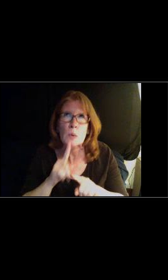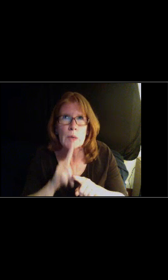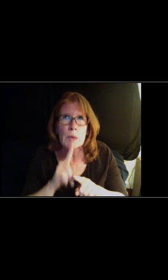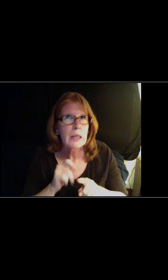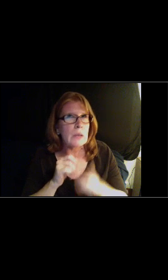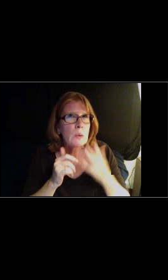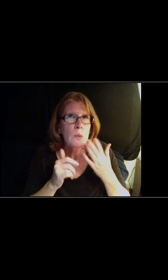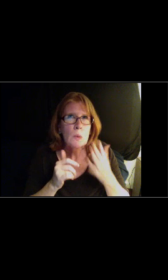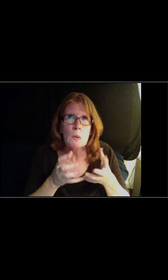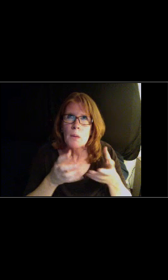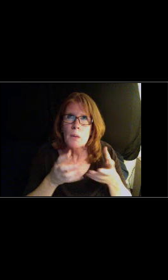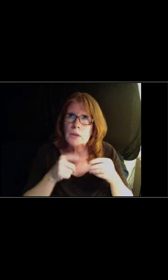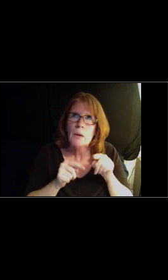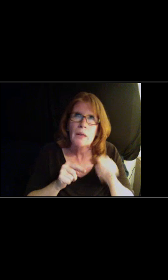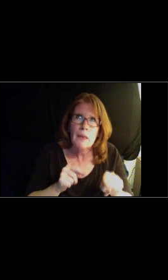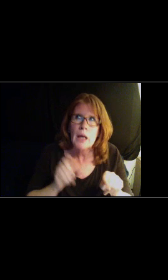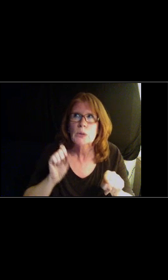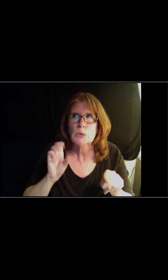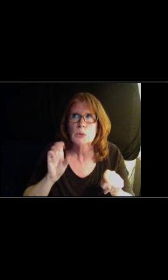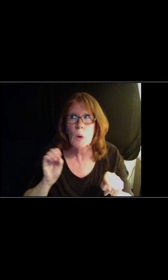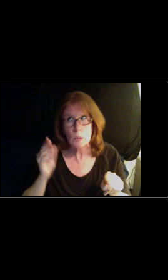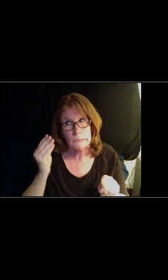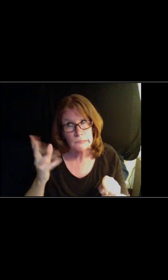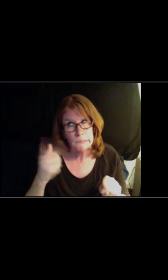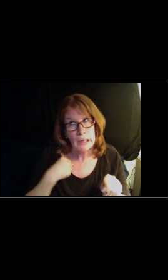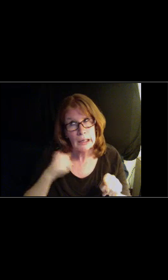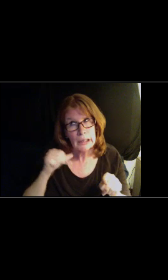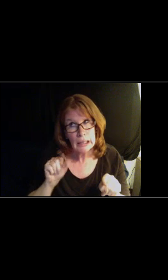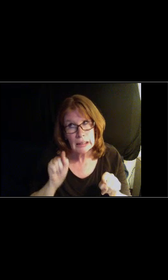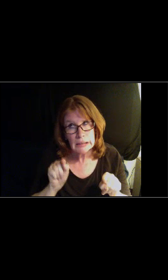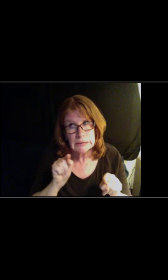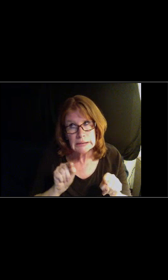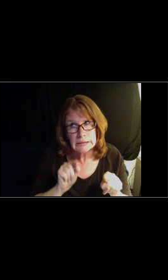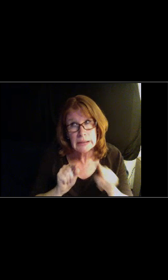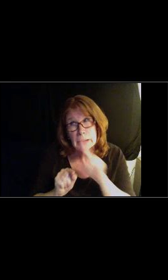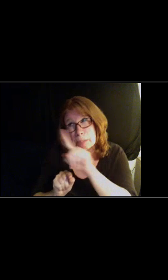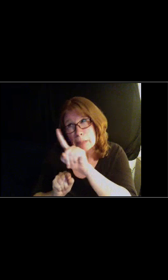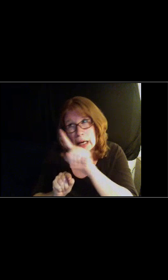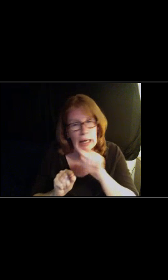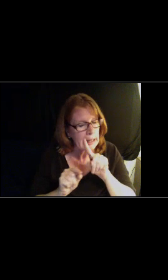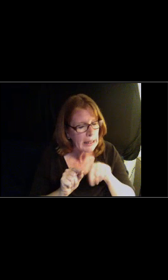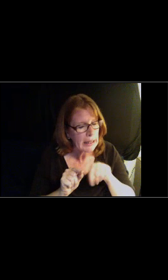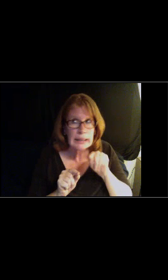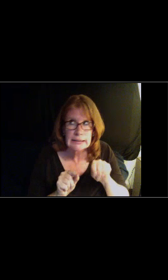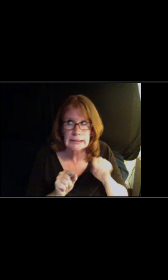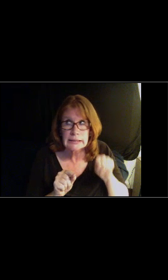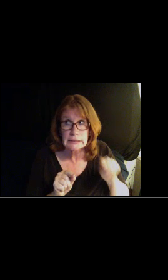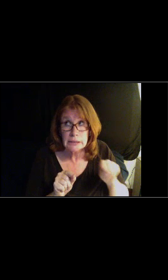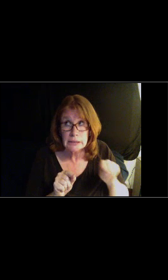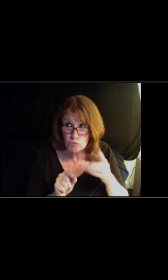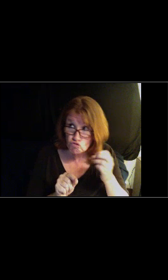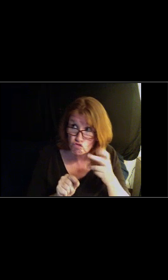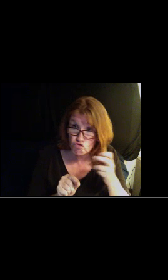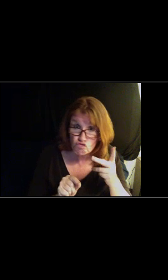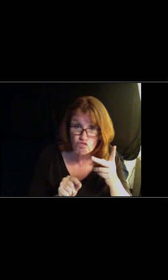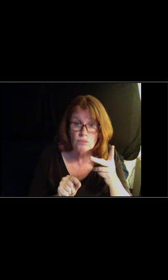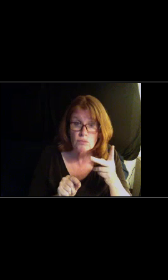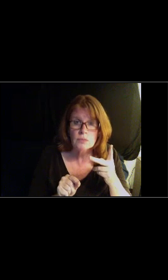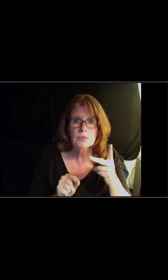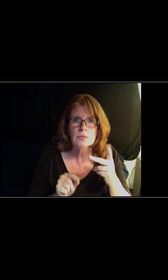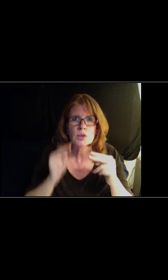professions say that rather than saying not my role. Well, we as interpreters can incorporate that, particularly if we're looking at